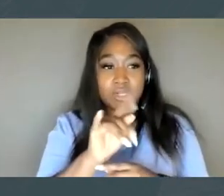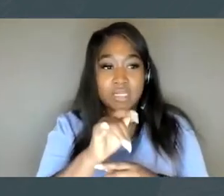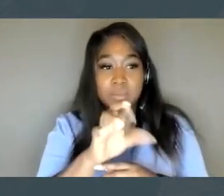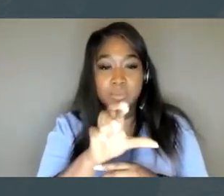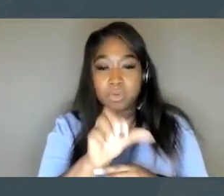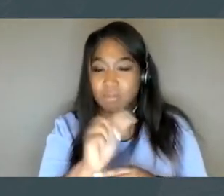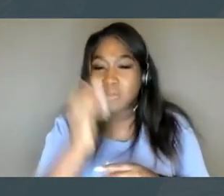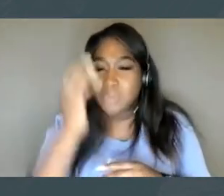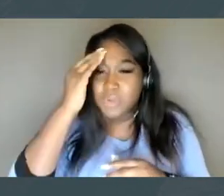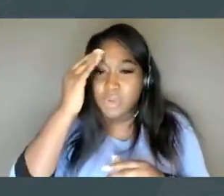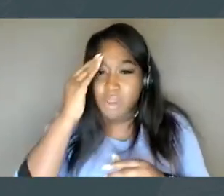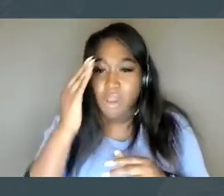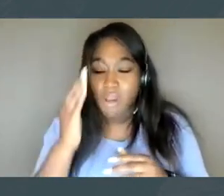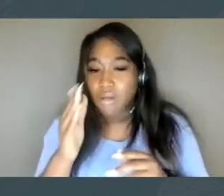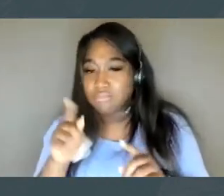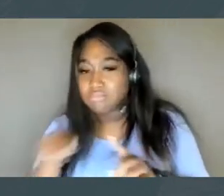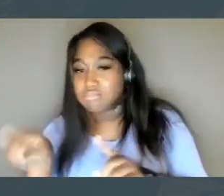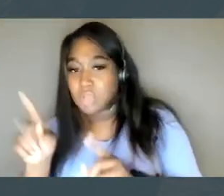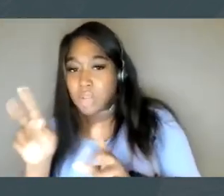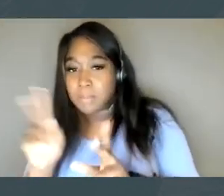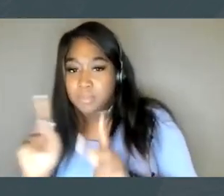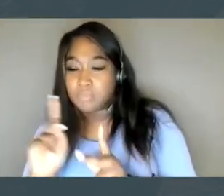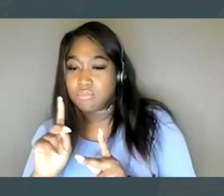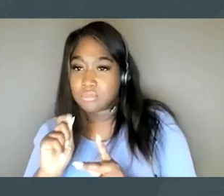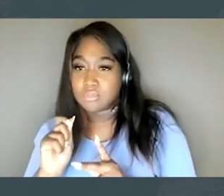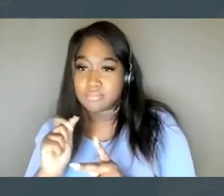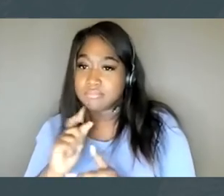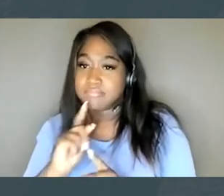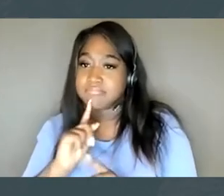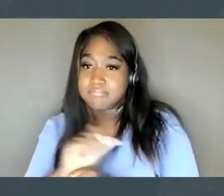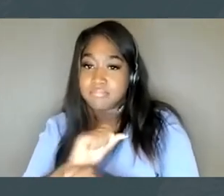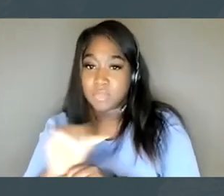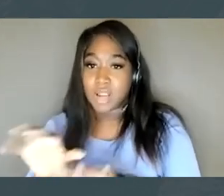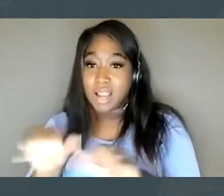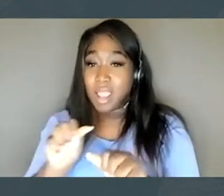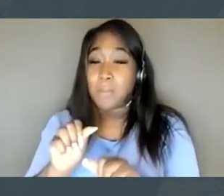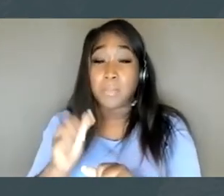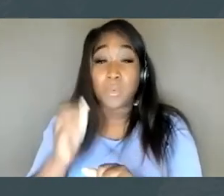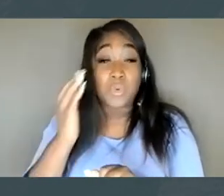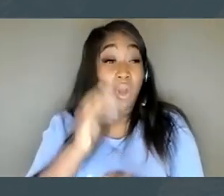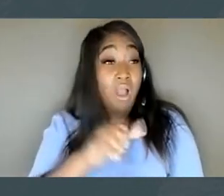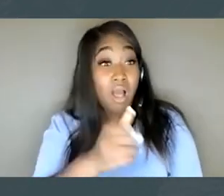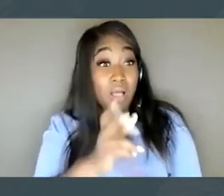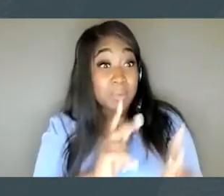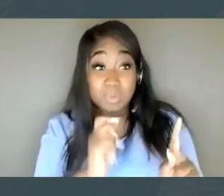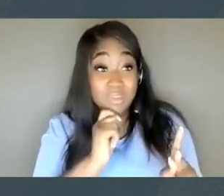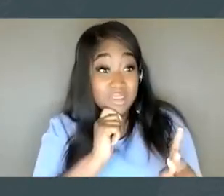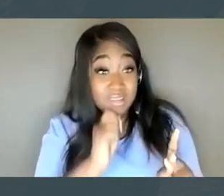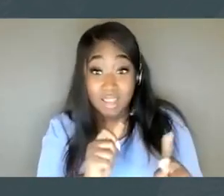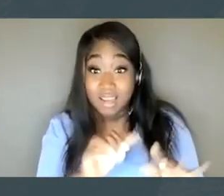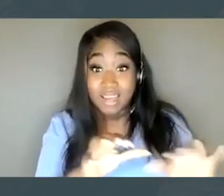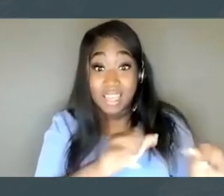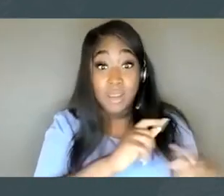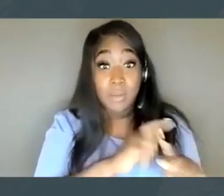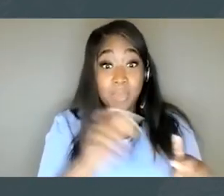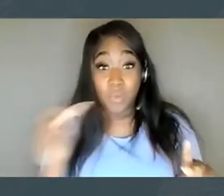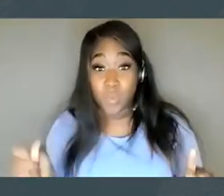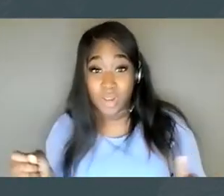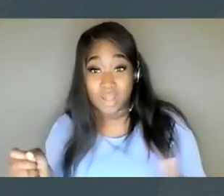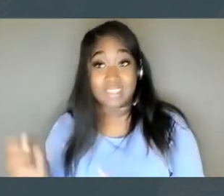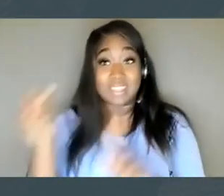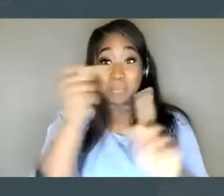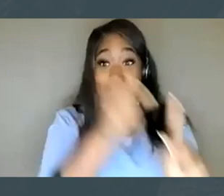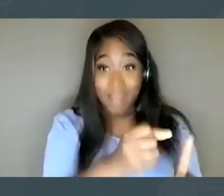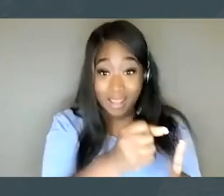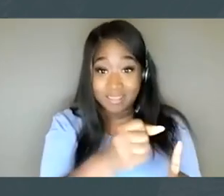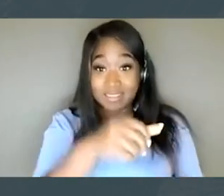know that some people did not leave the continent, but were displaced within the continent. You know what I mean? And